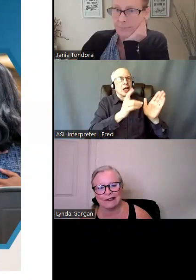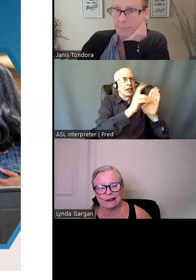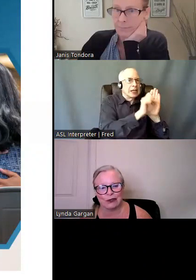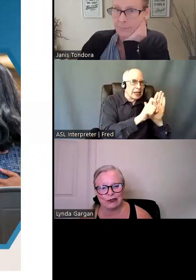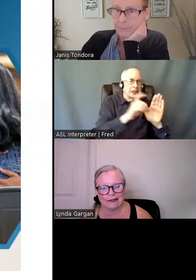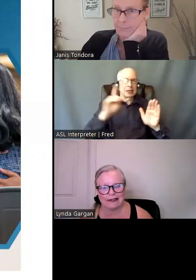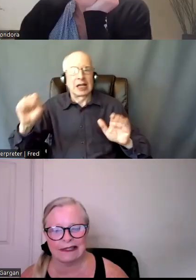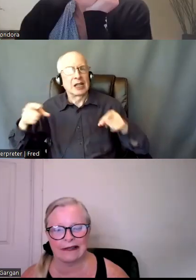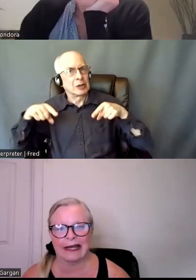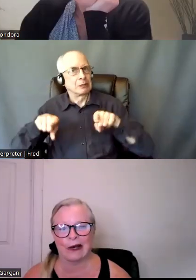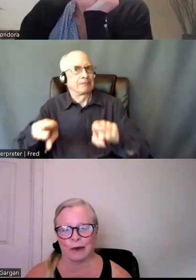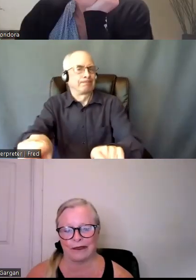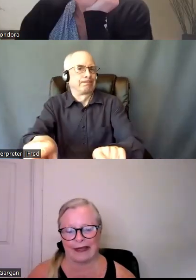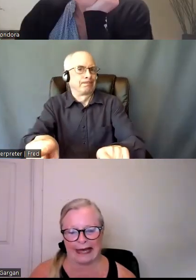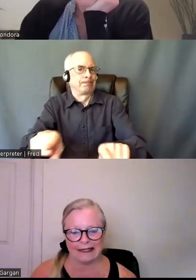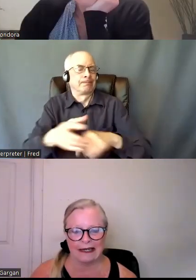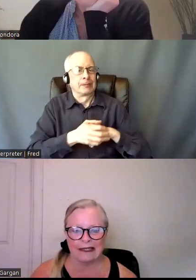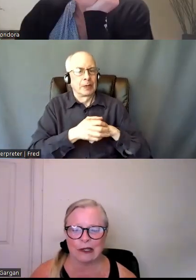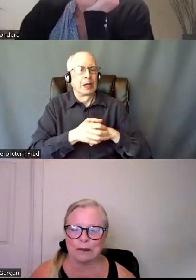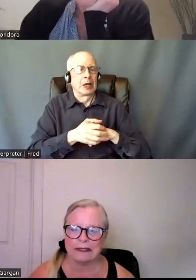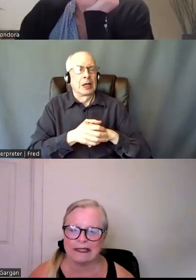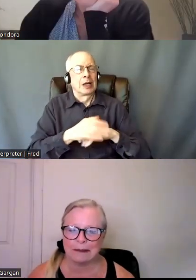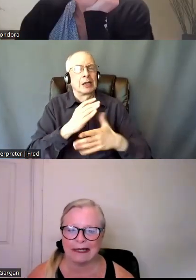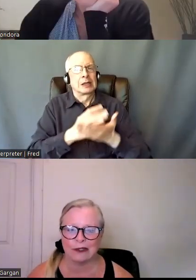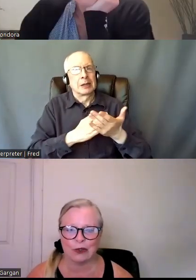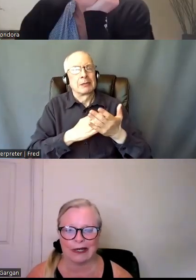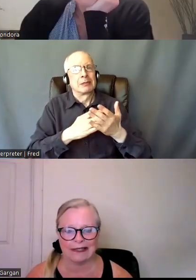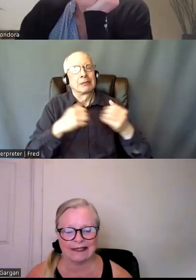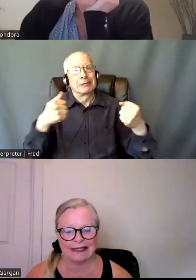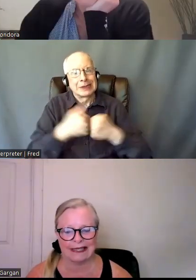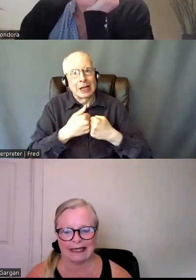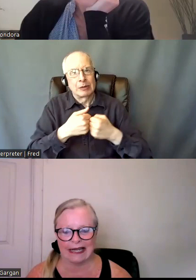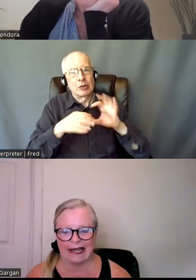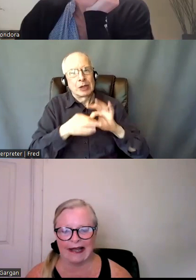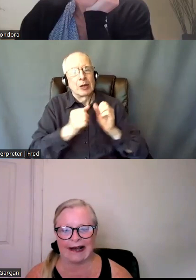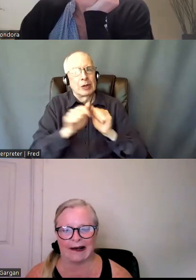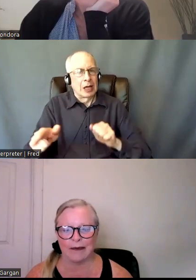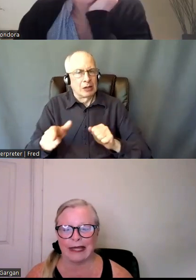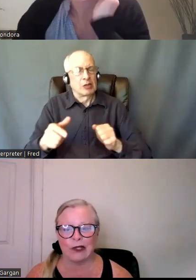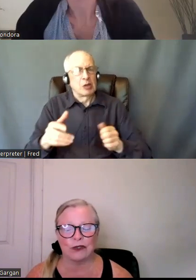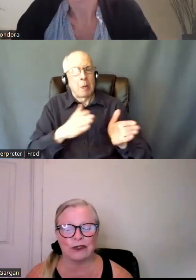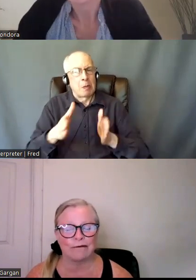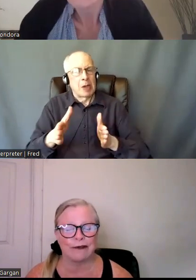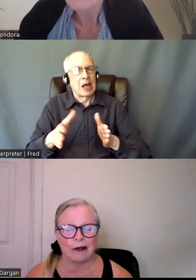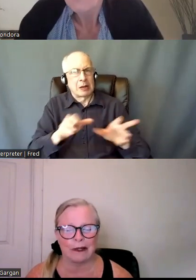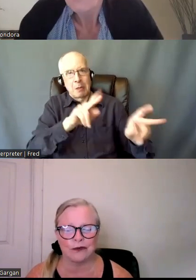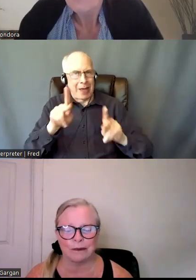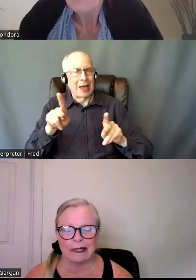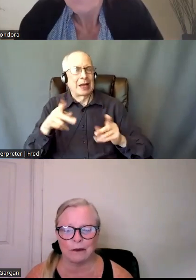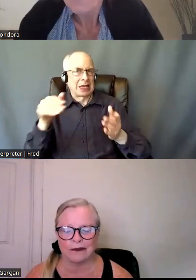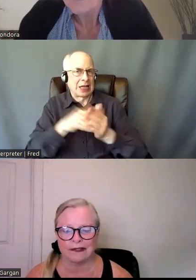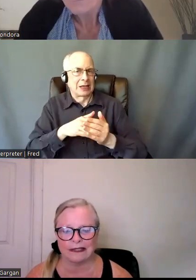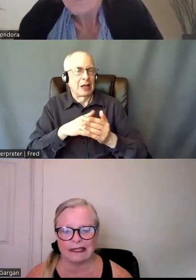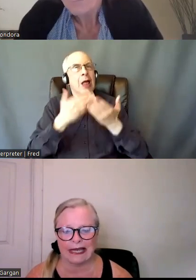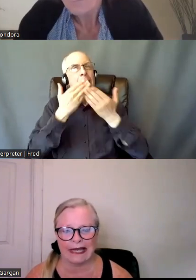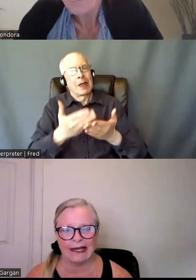and solutions that go with that. So please plan to join us then. Thank you so very much for being